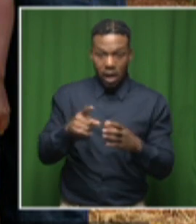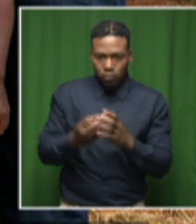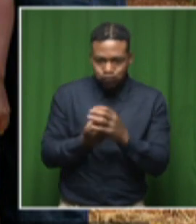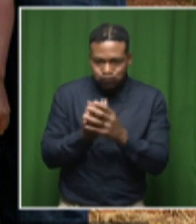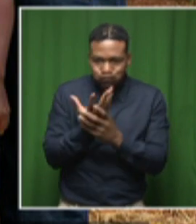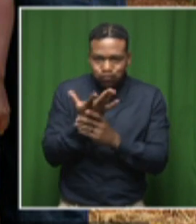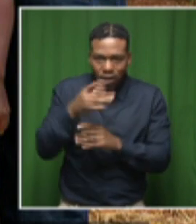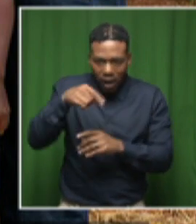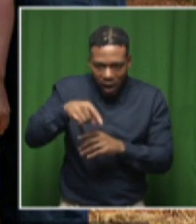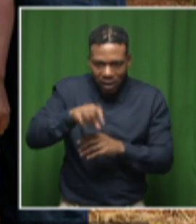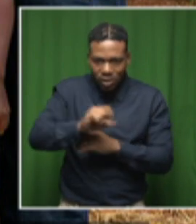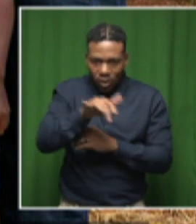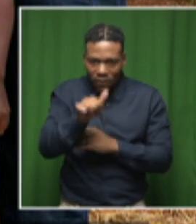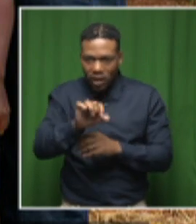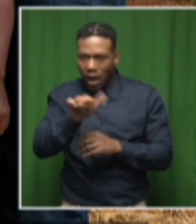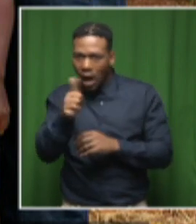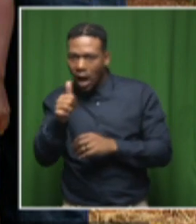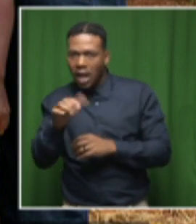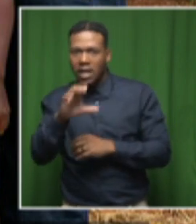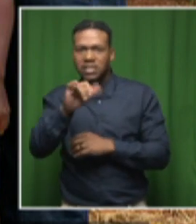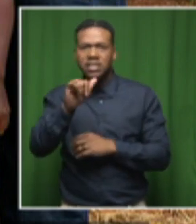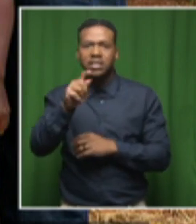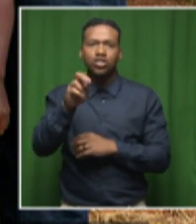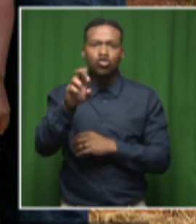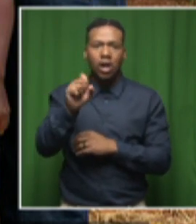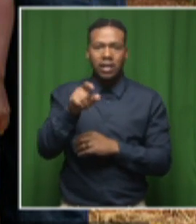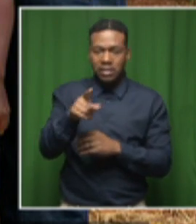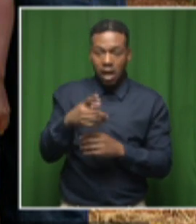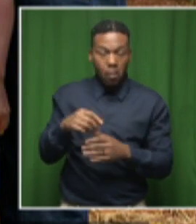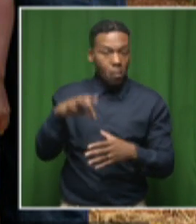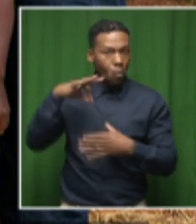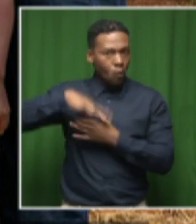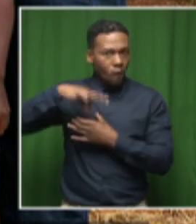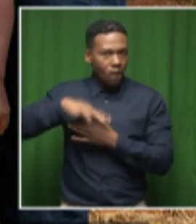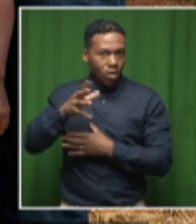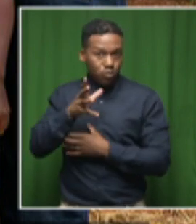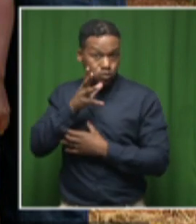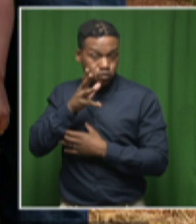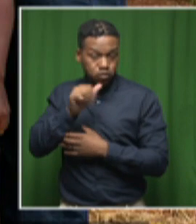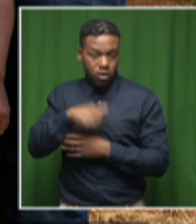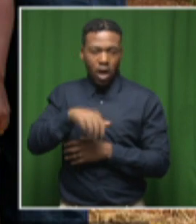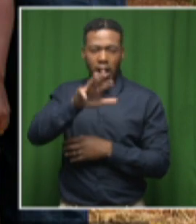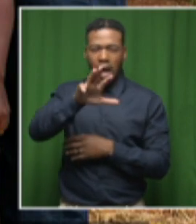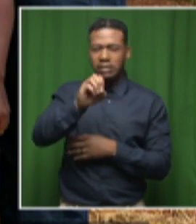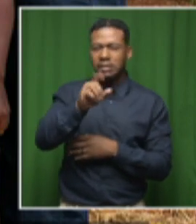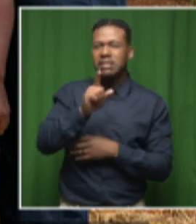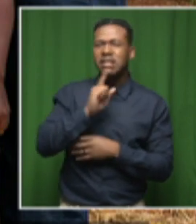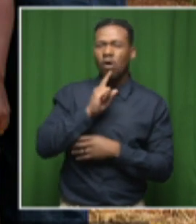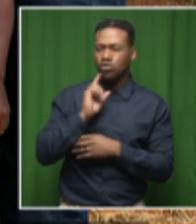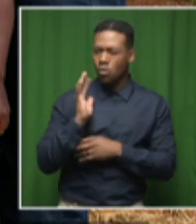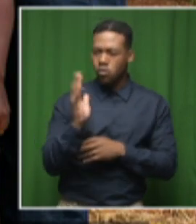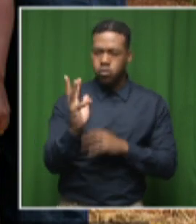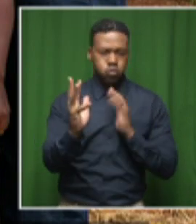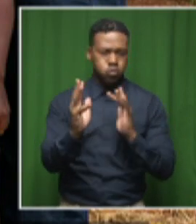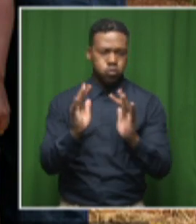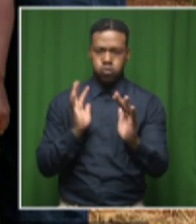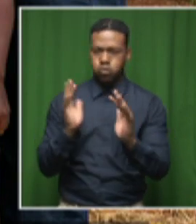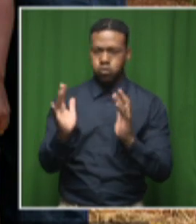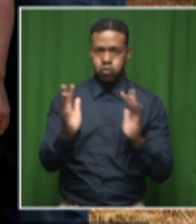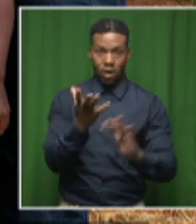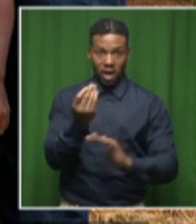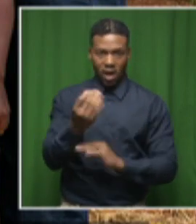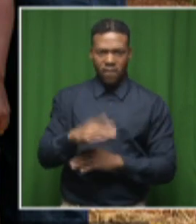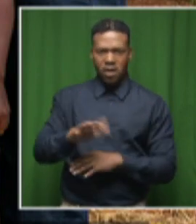fruits are far more profitable. Of the over 90,000 hectares of citrus orchards in the country, less than 10% of the land